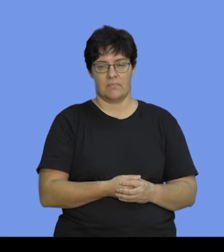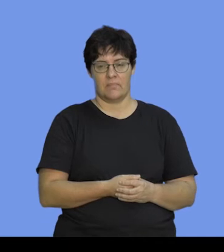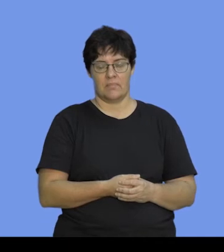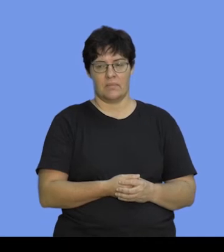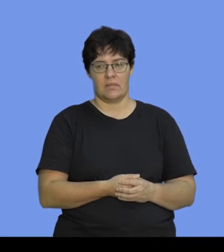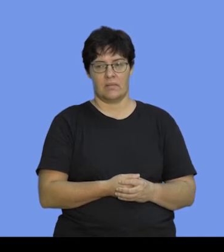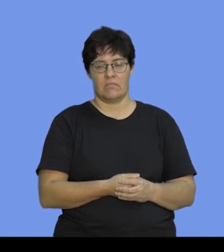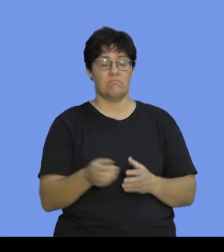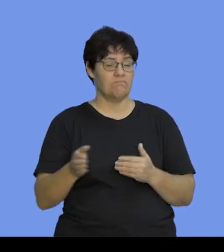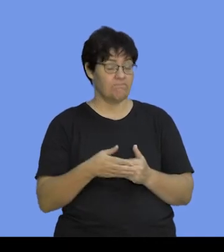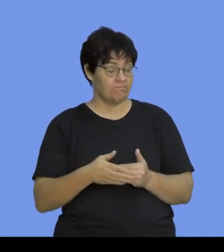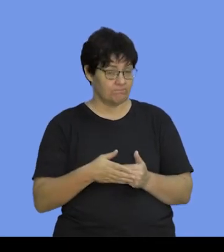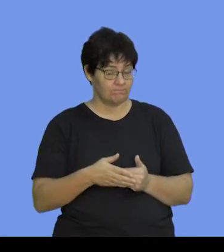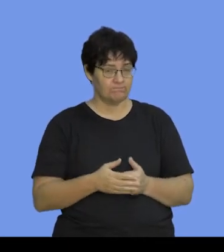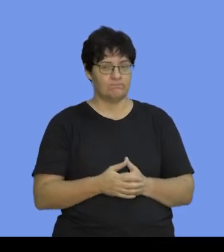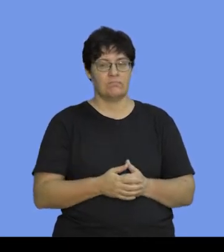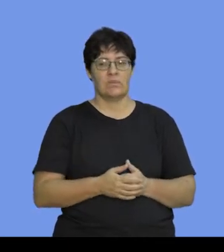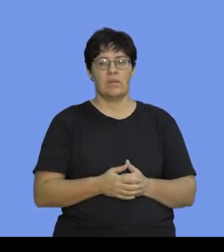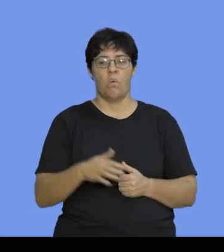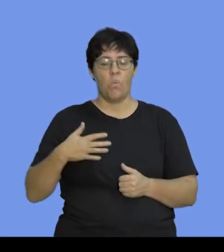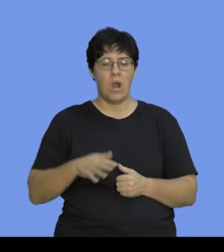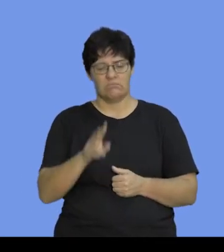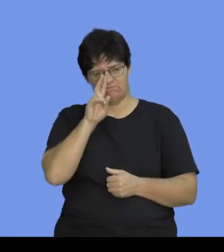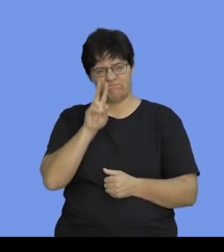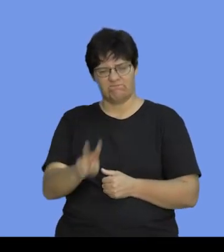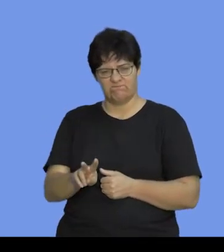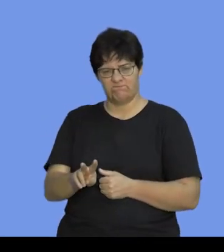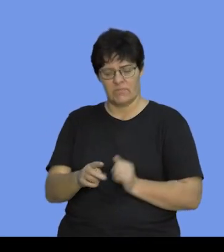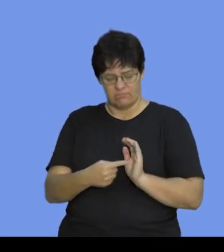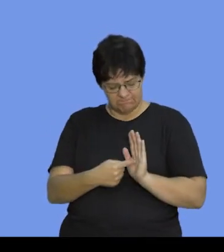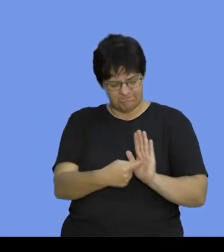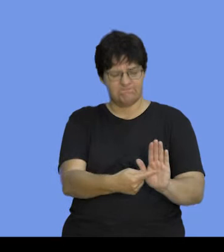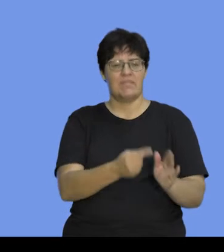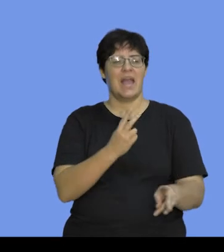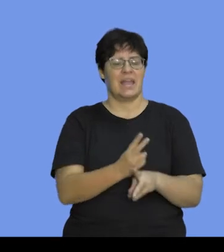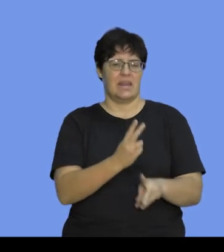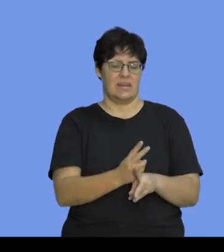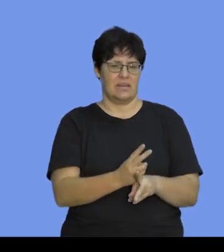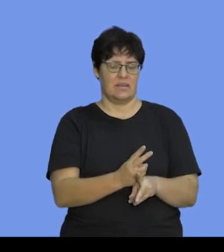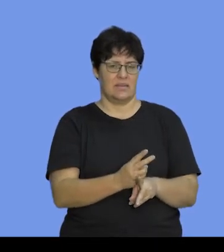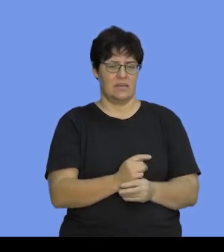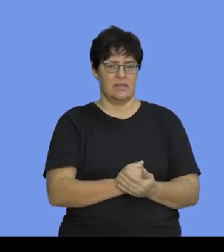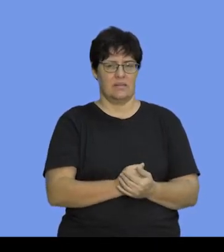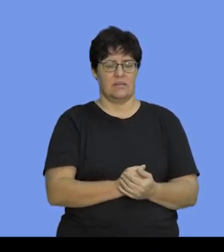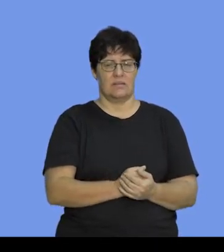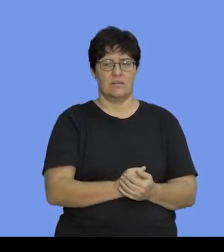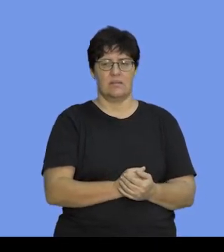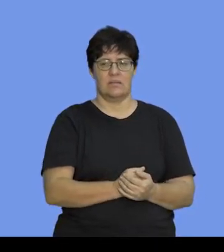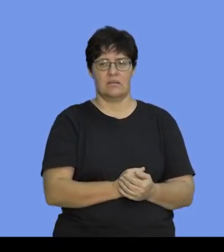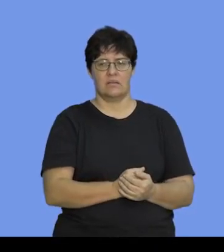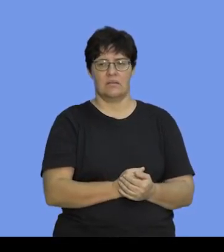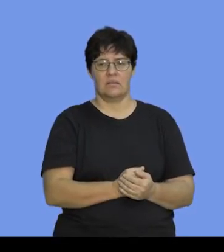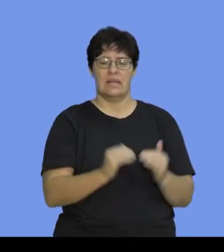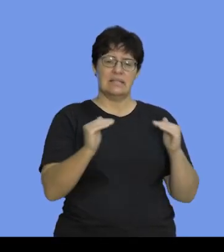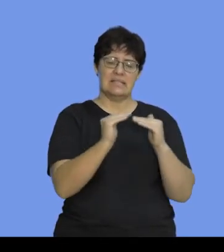if we are to move further, we want to look at, using the simulation once again, how we prepare what is